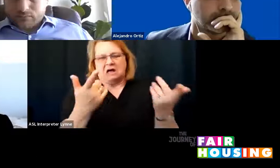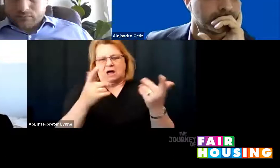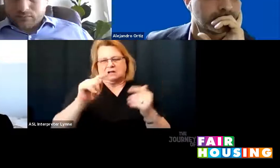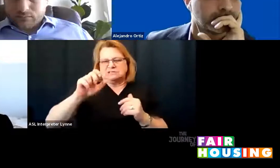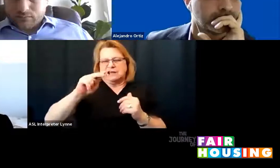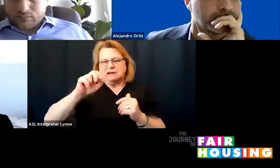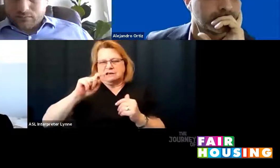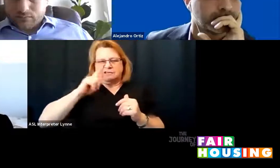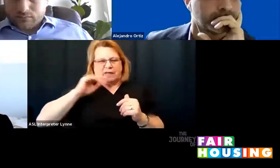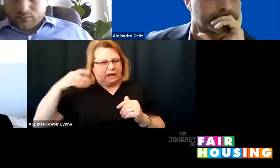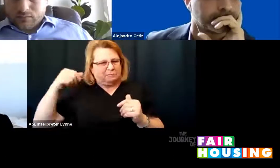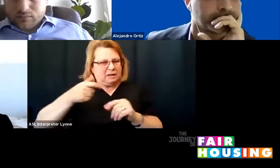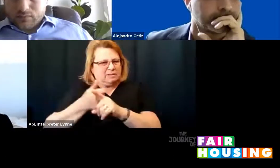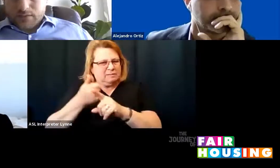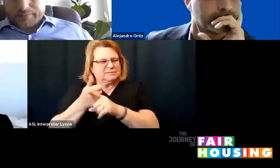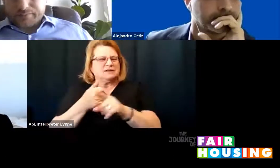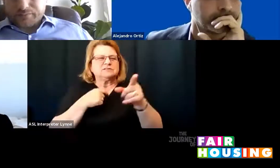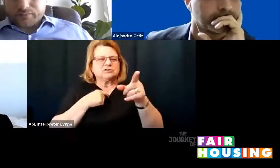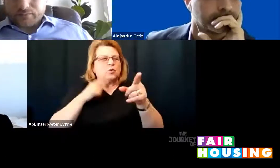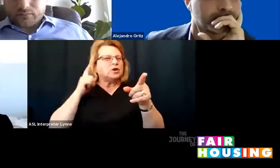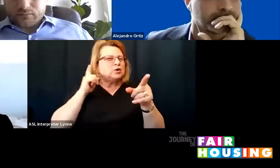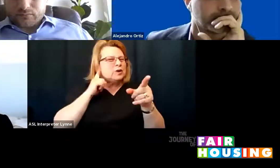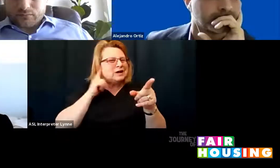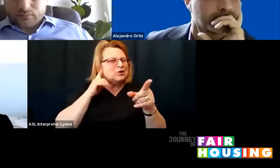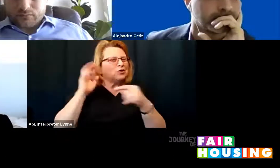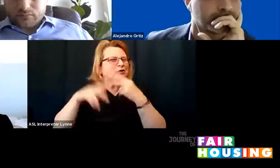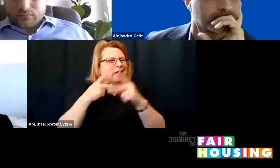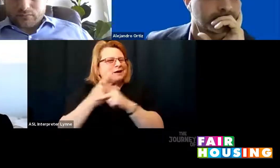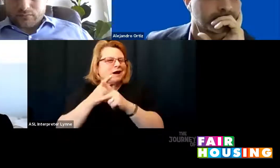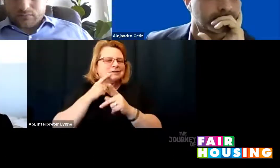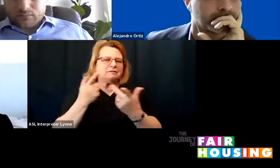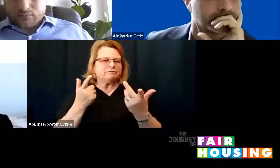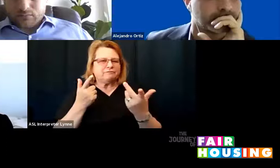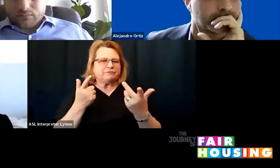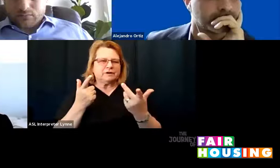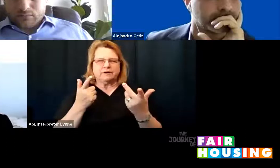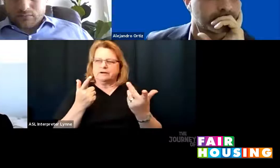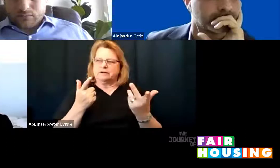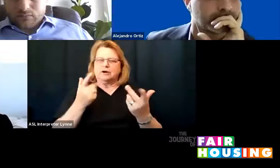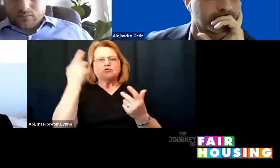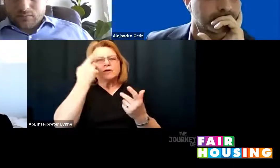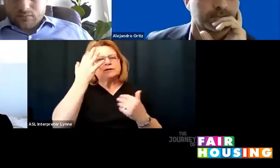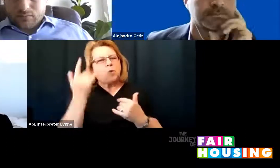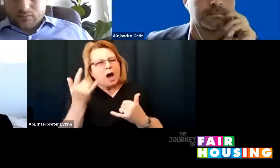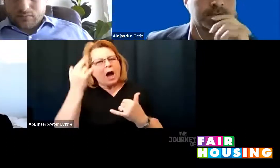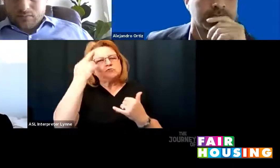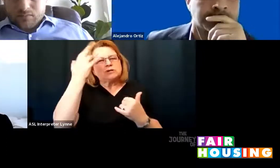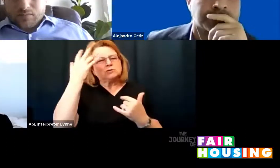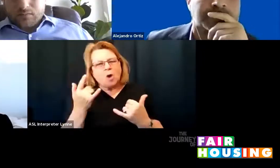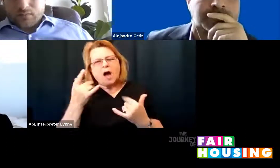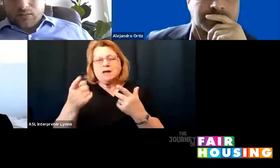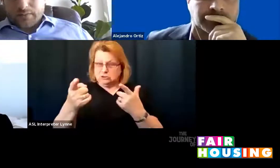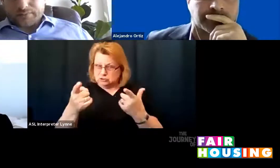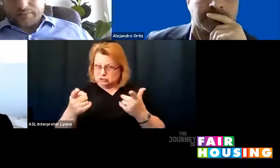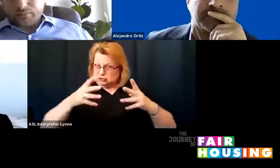I wonder, you know, kind of when you hear those types of justifications, I mean, the short answer is, do you buy them? I mean, I suspect